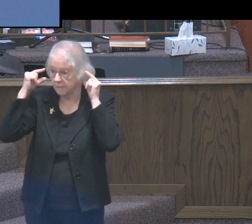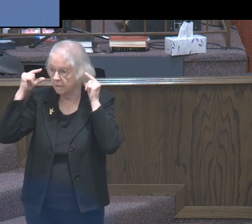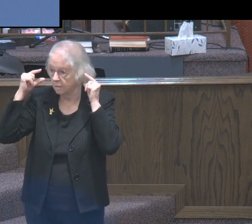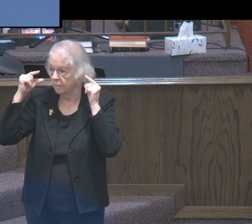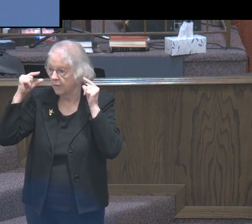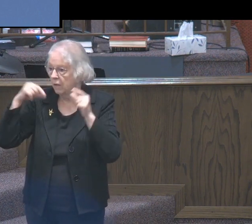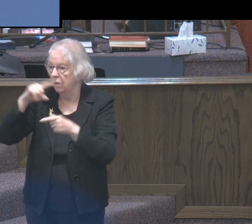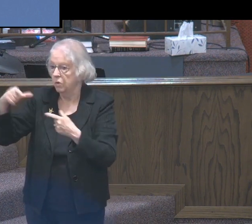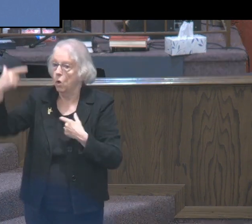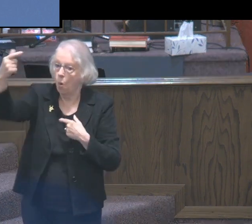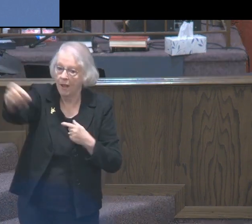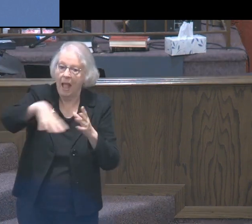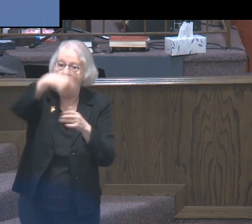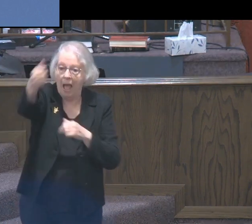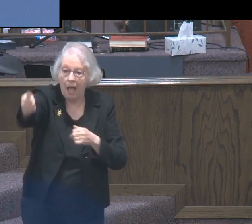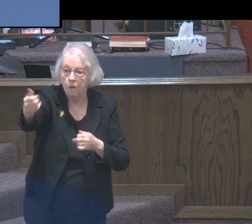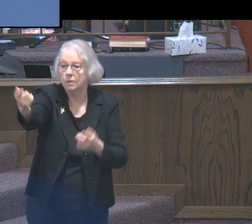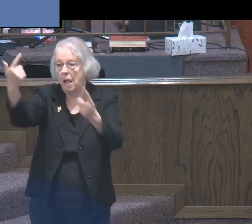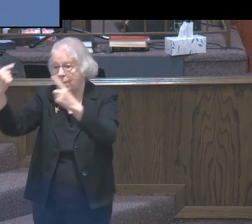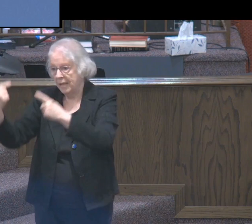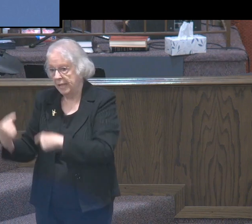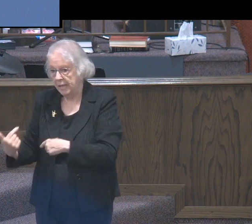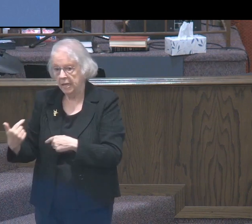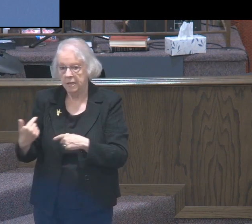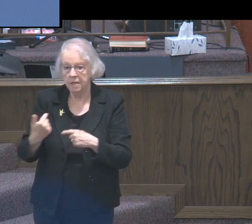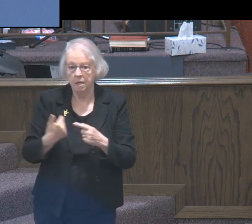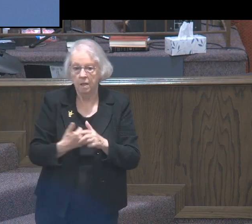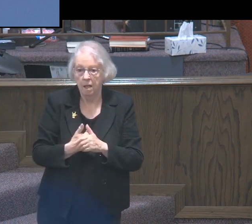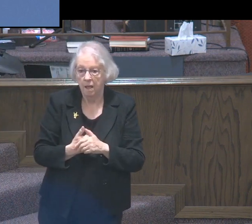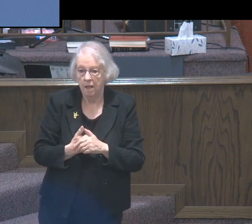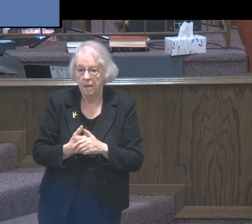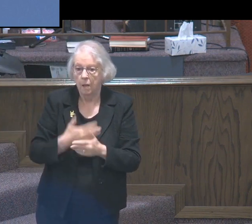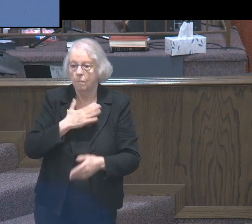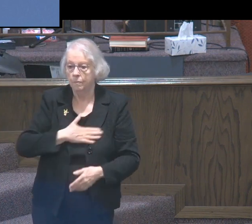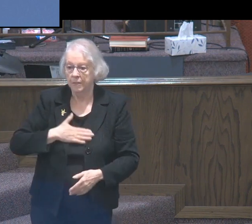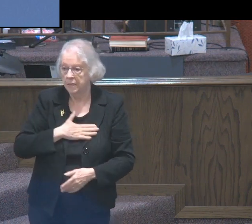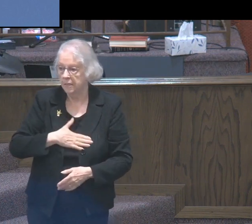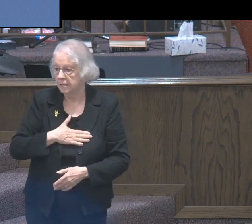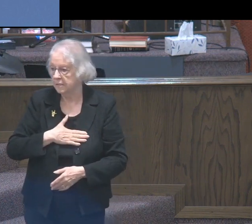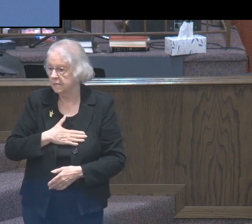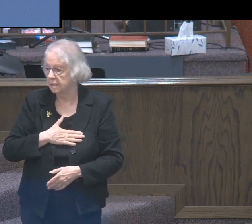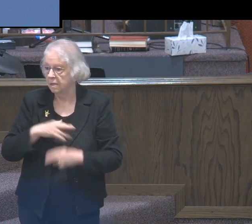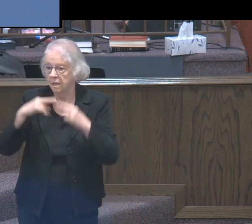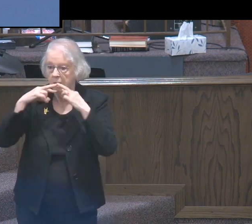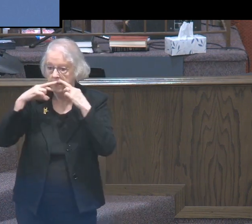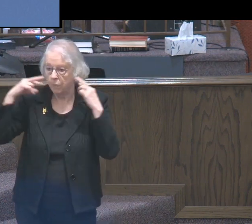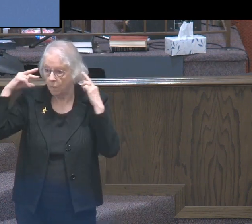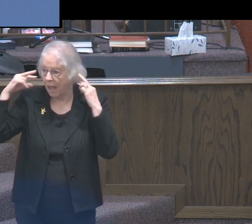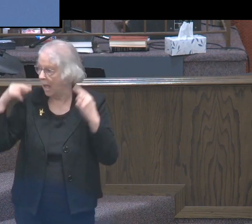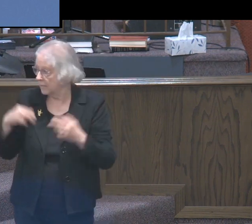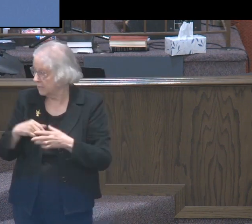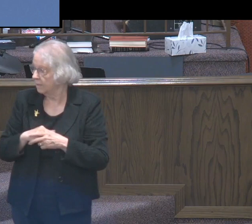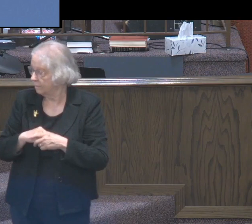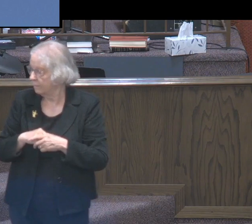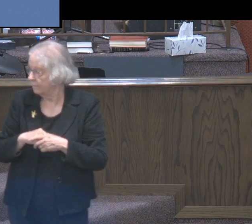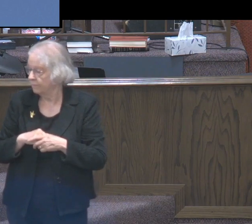out, you know, welcome, exit, those type of thing, please, our preference would be that you